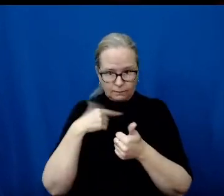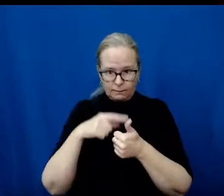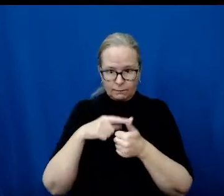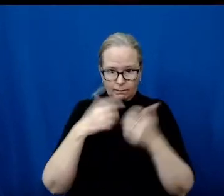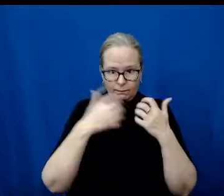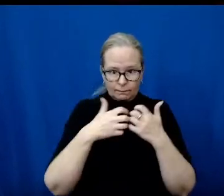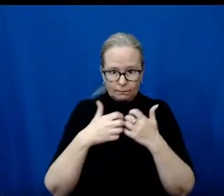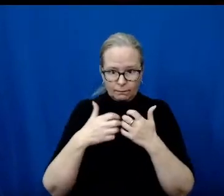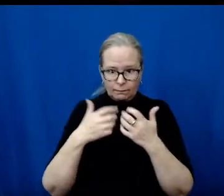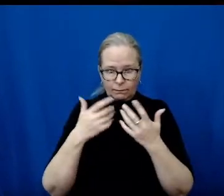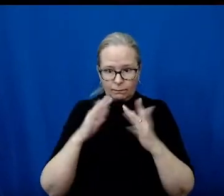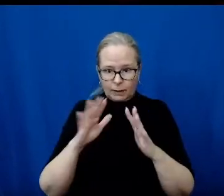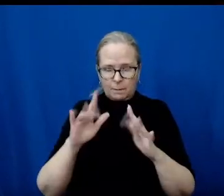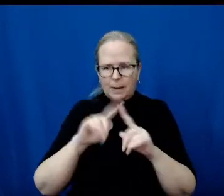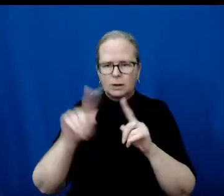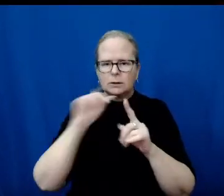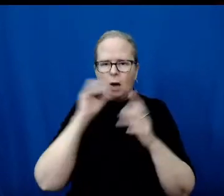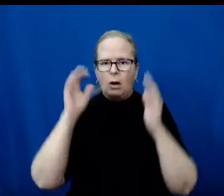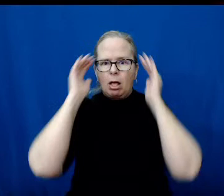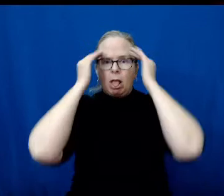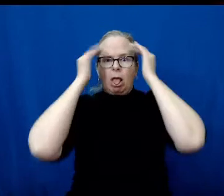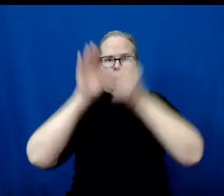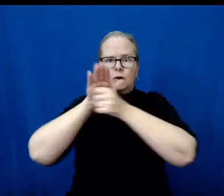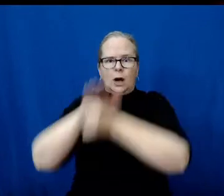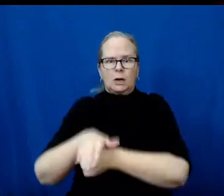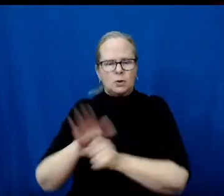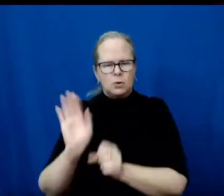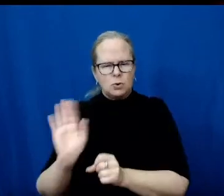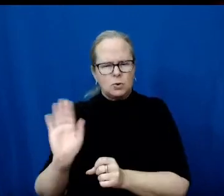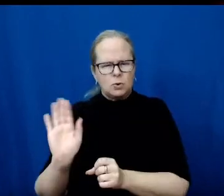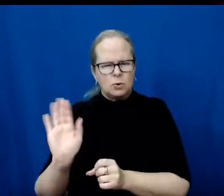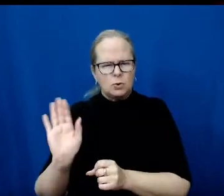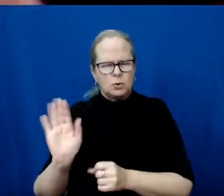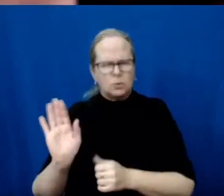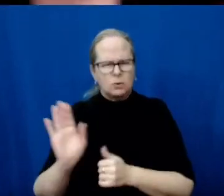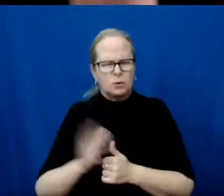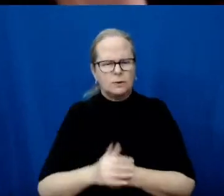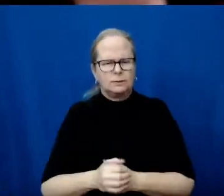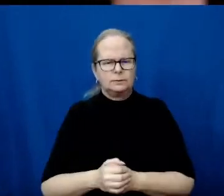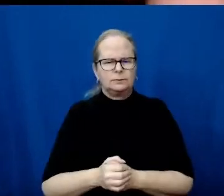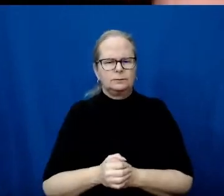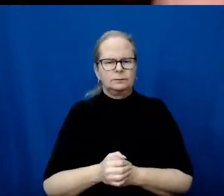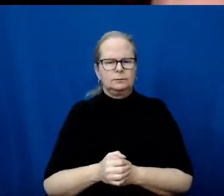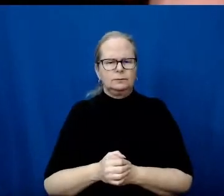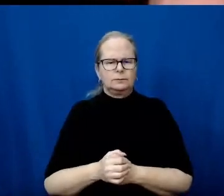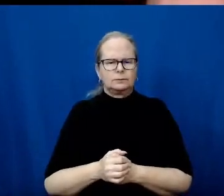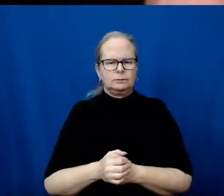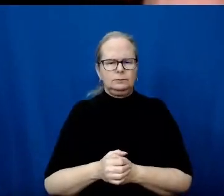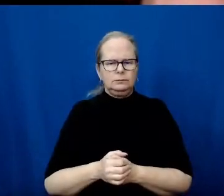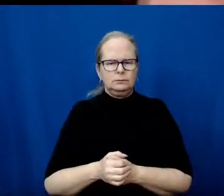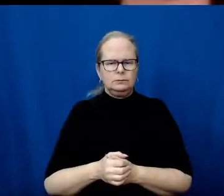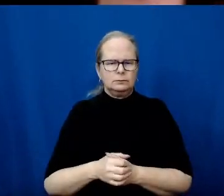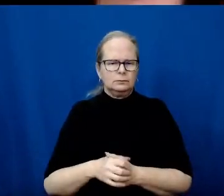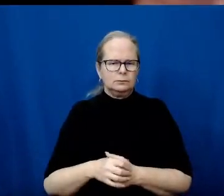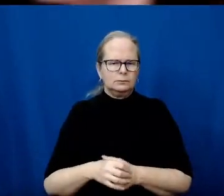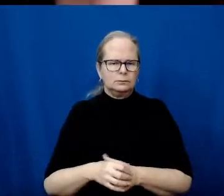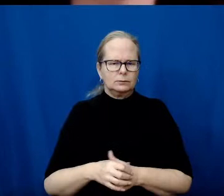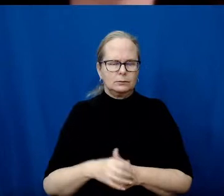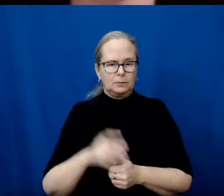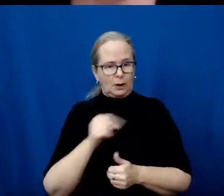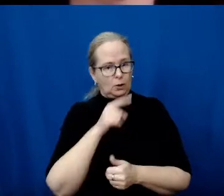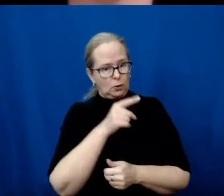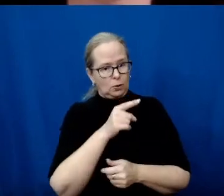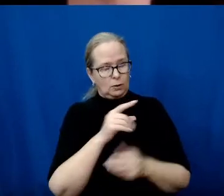And I think the idea of, when you were talking about moving, setting up